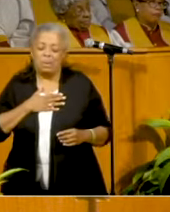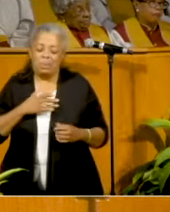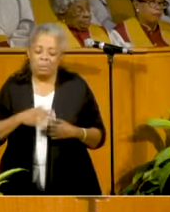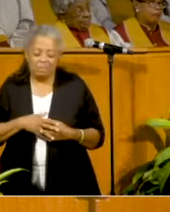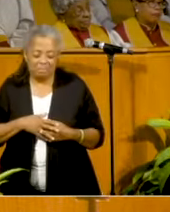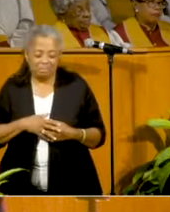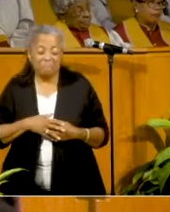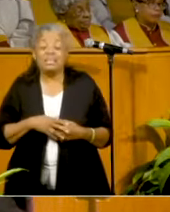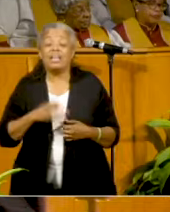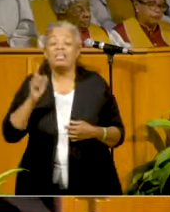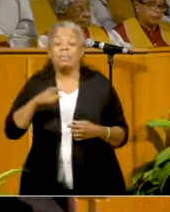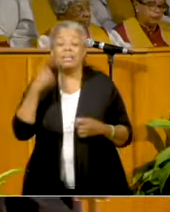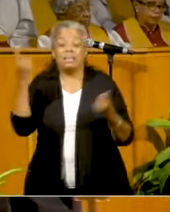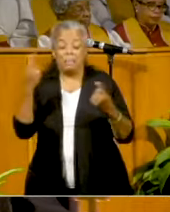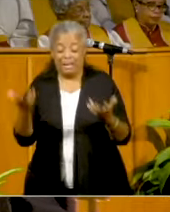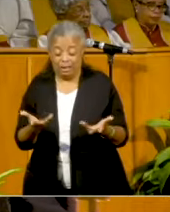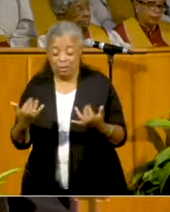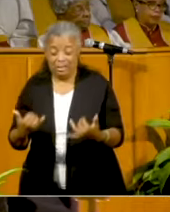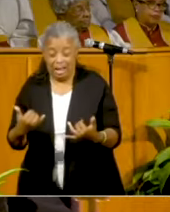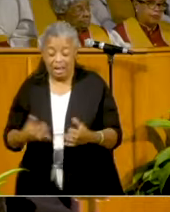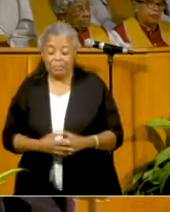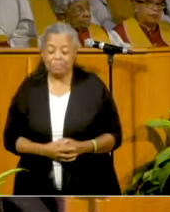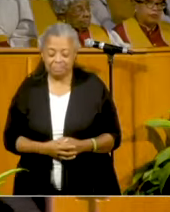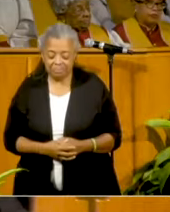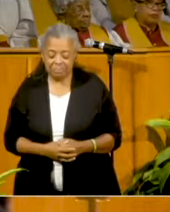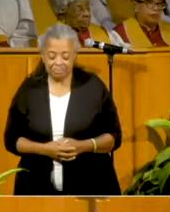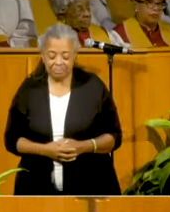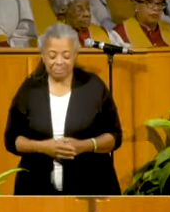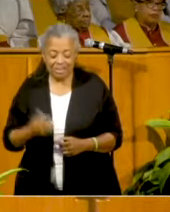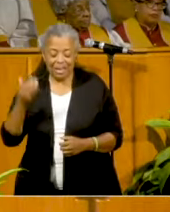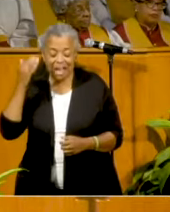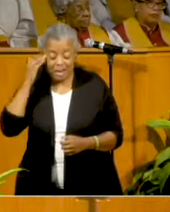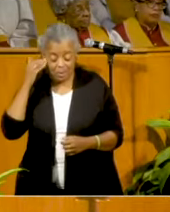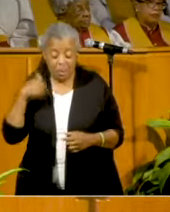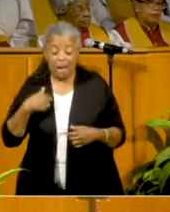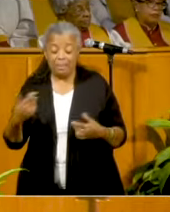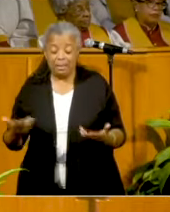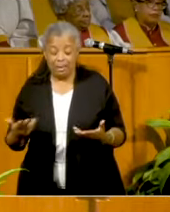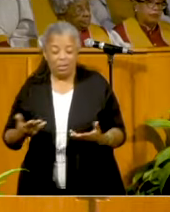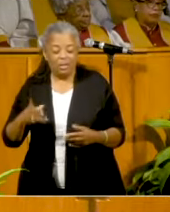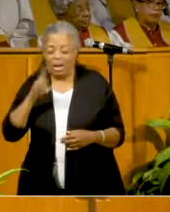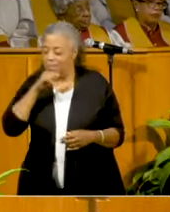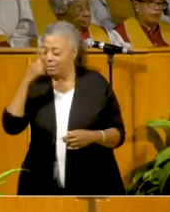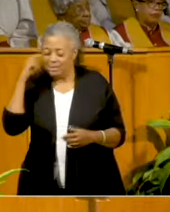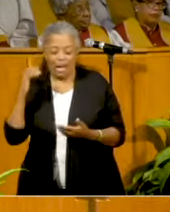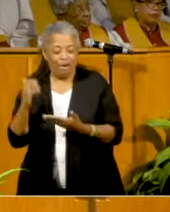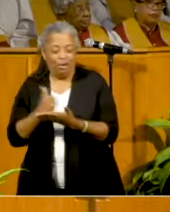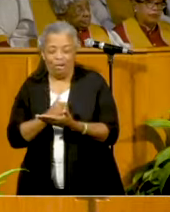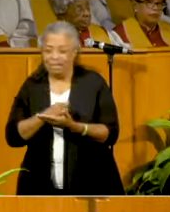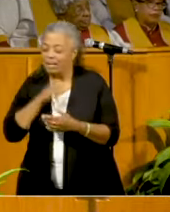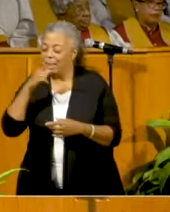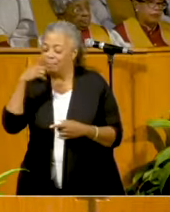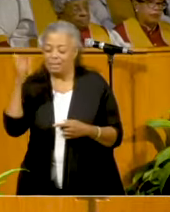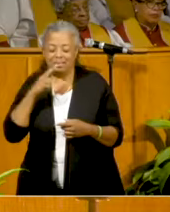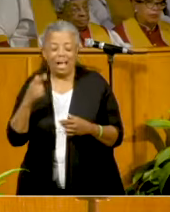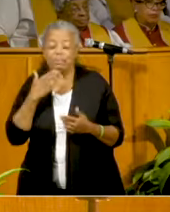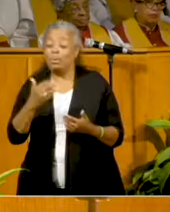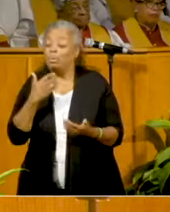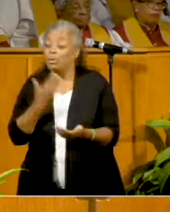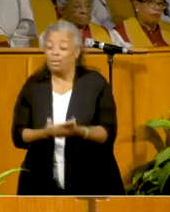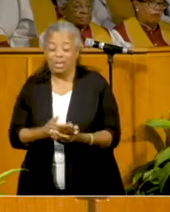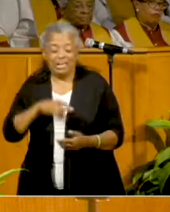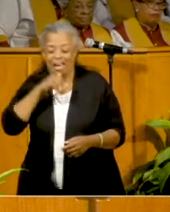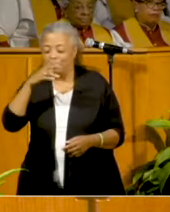There ought to be a witness in here right about now that I know where I am. It's not because I earned it, not because I'm so